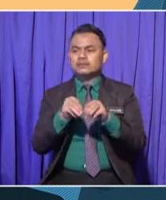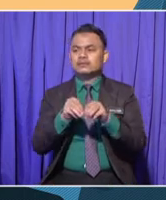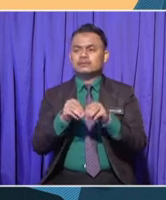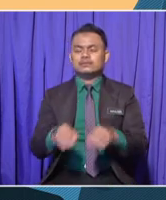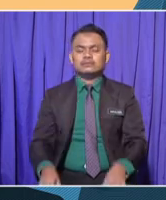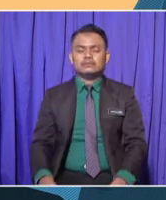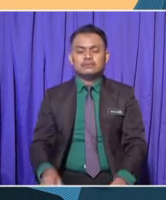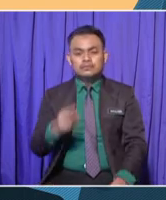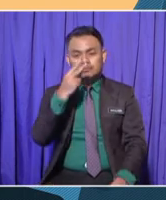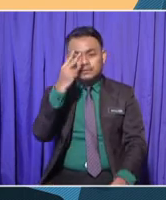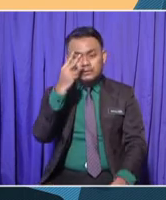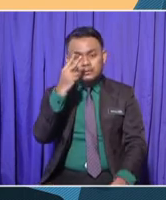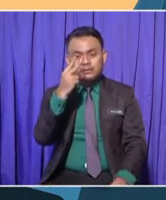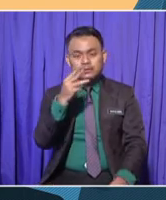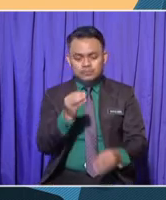Observe the shape.